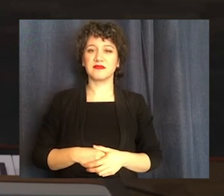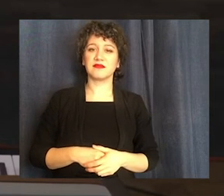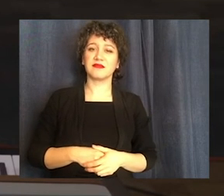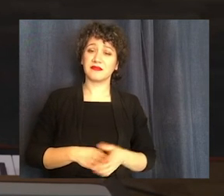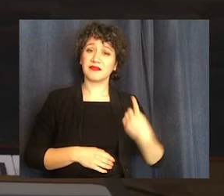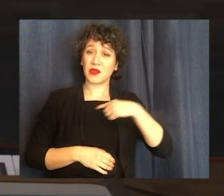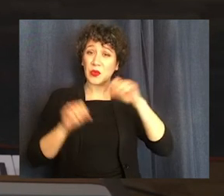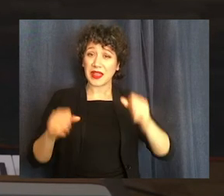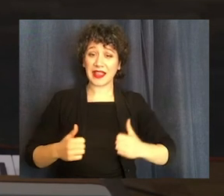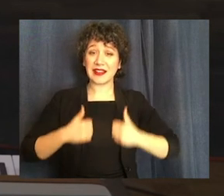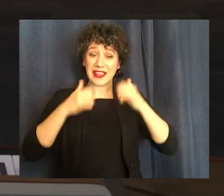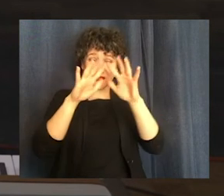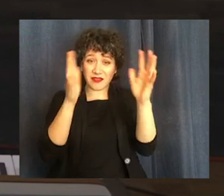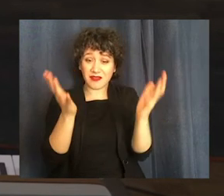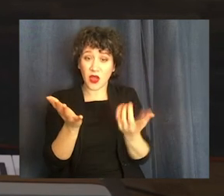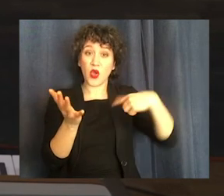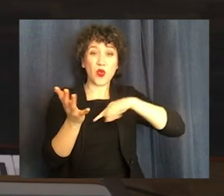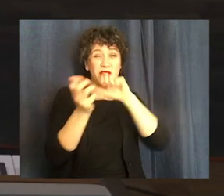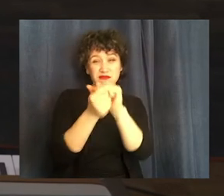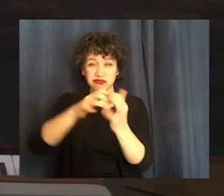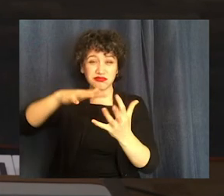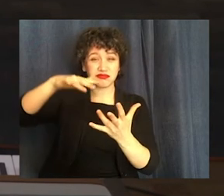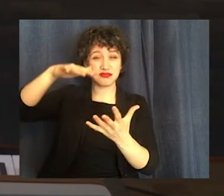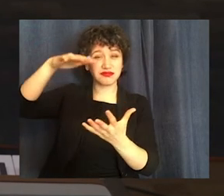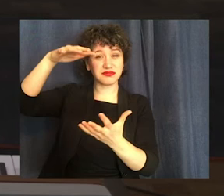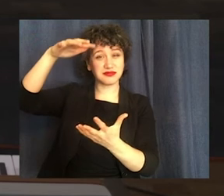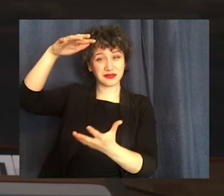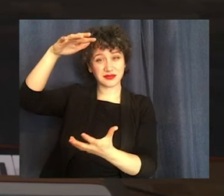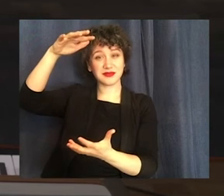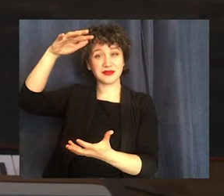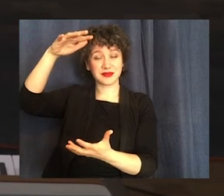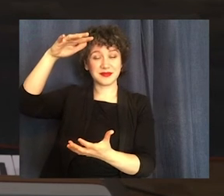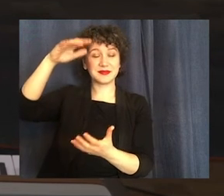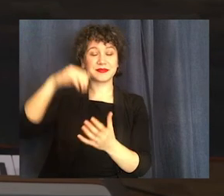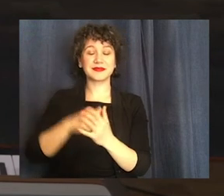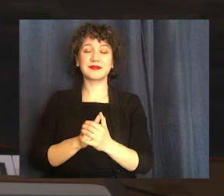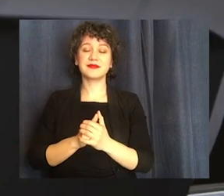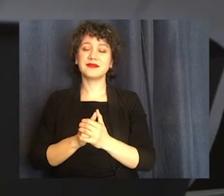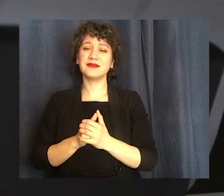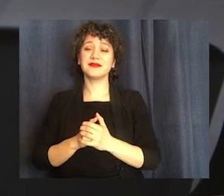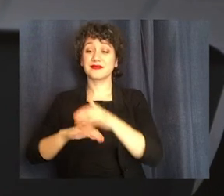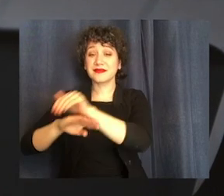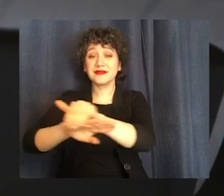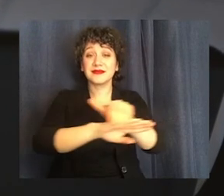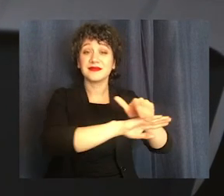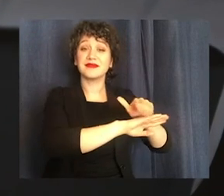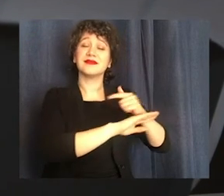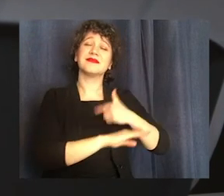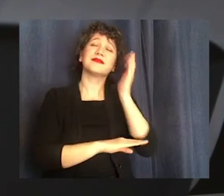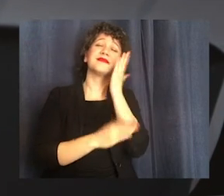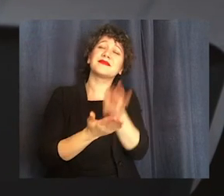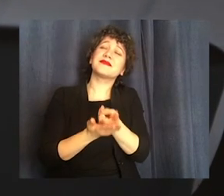'Cause every night I lie in bed, the brightest colors fill my head. A